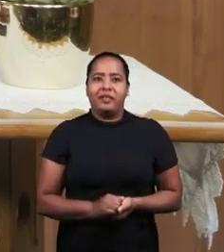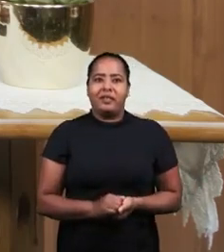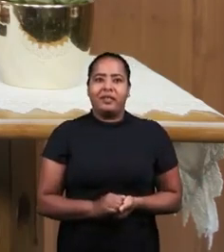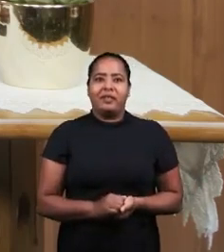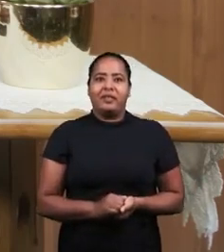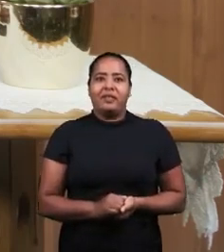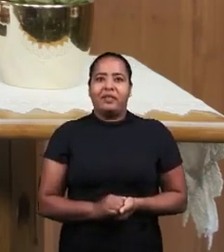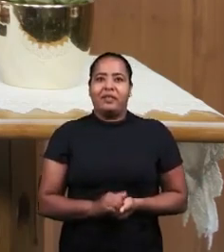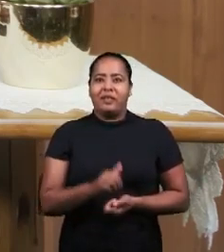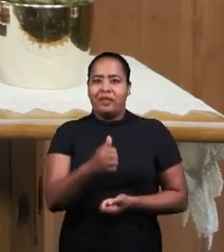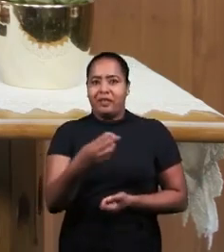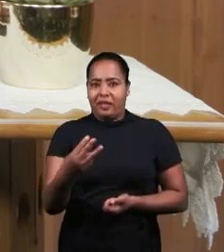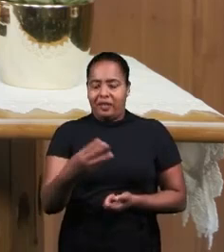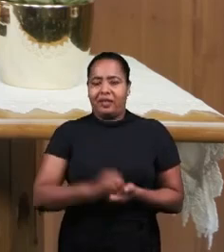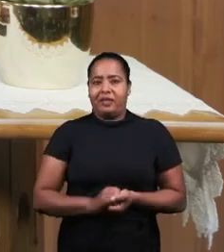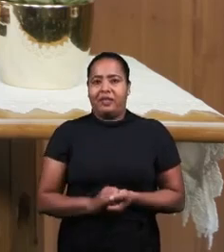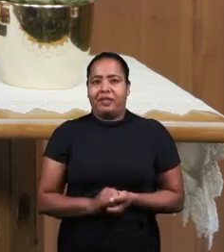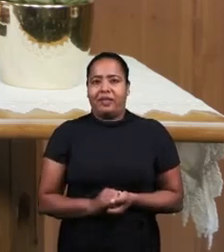question